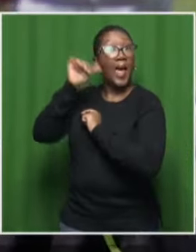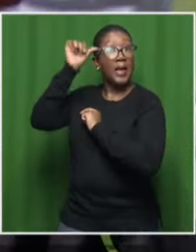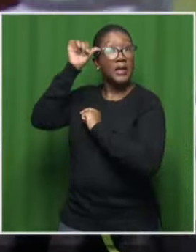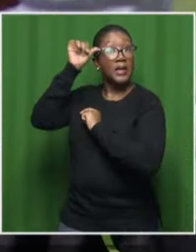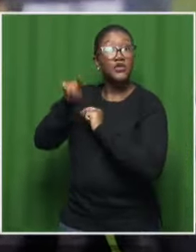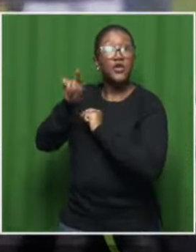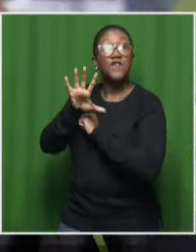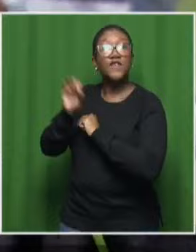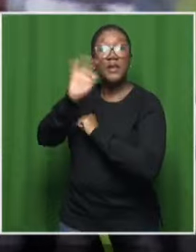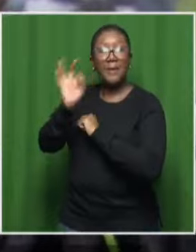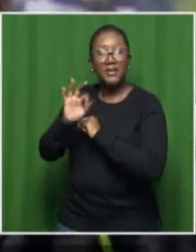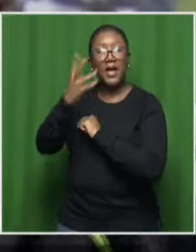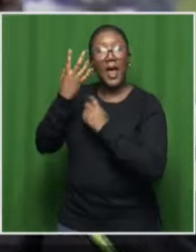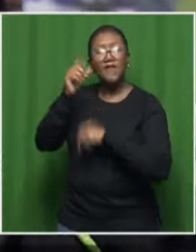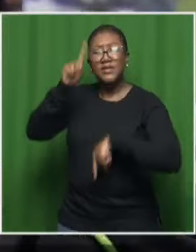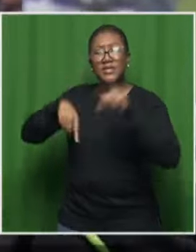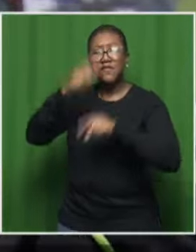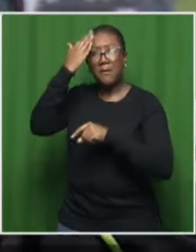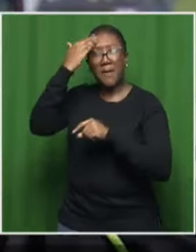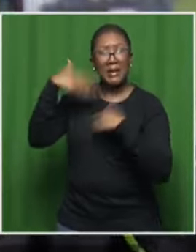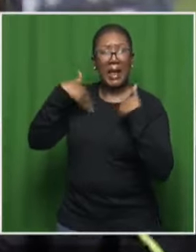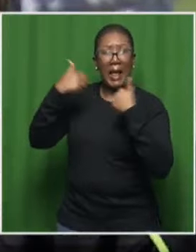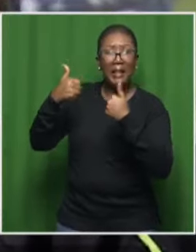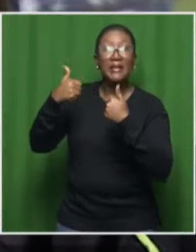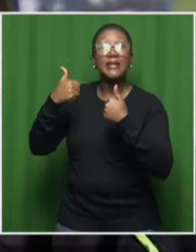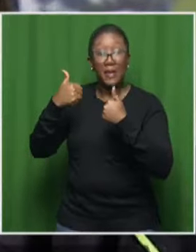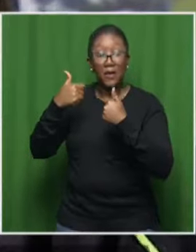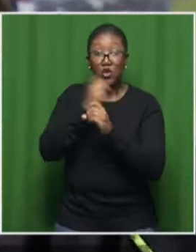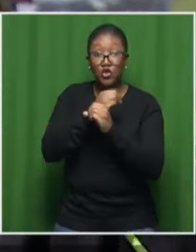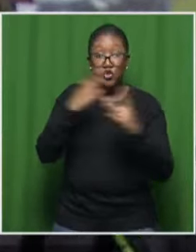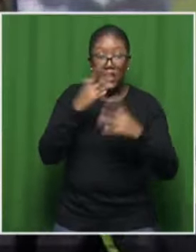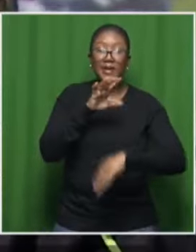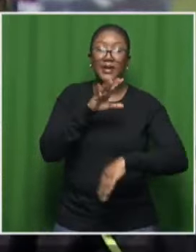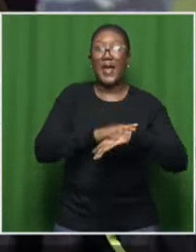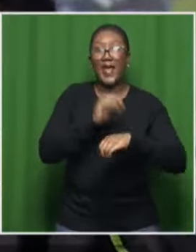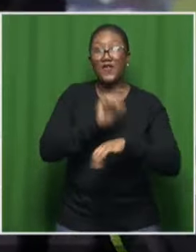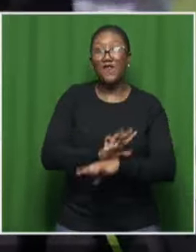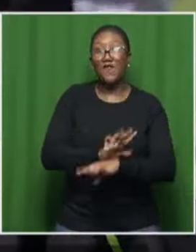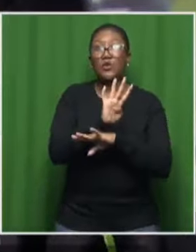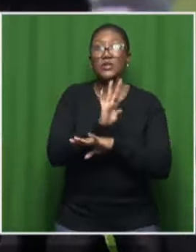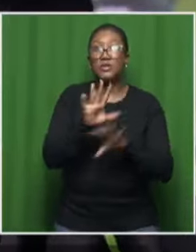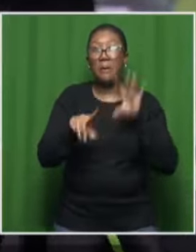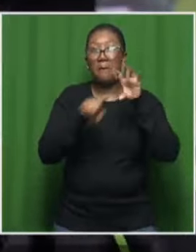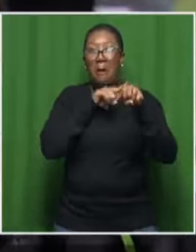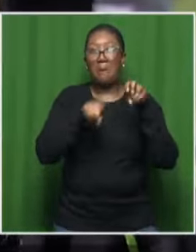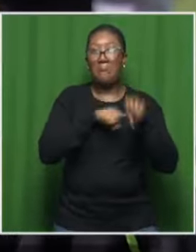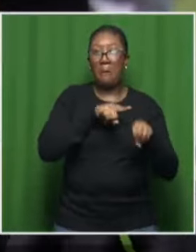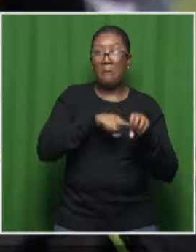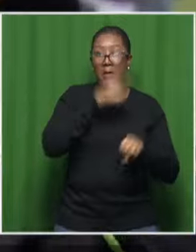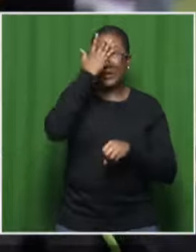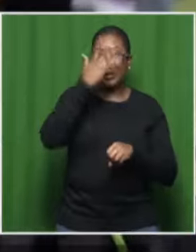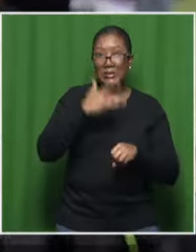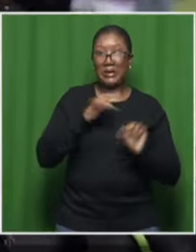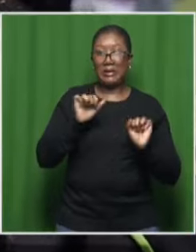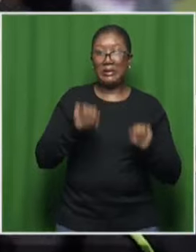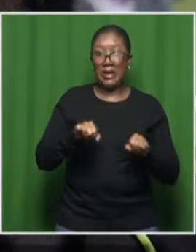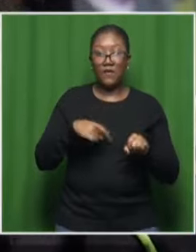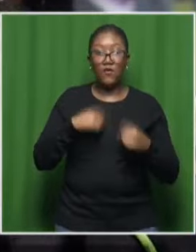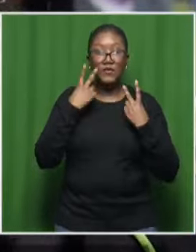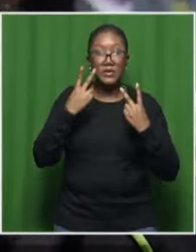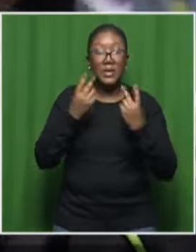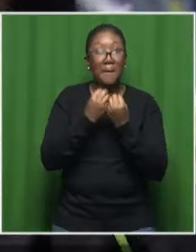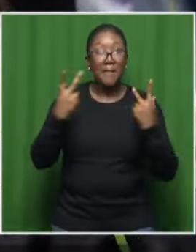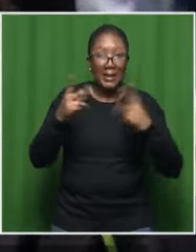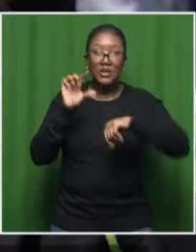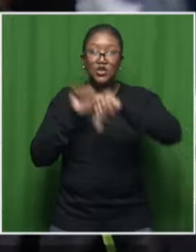disorders occur and are established before the age of 14. So with our growing social difficulties that we have in